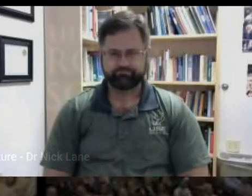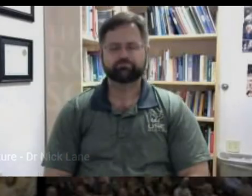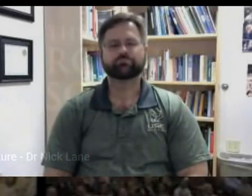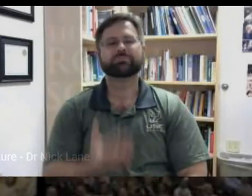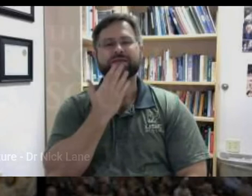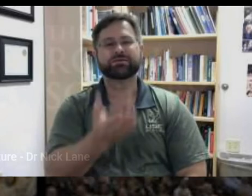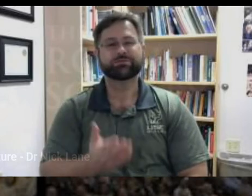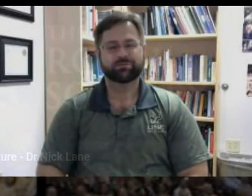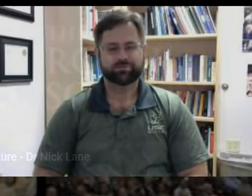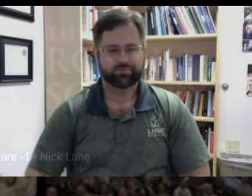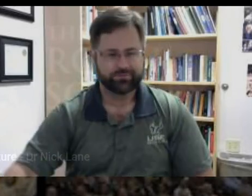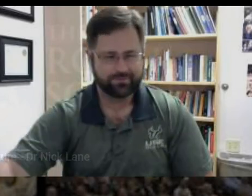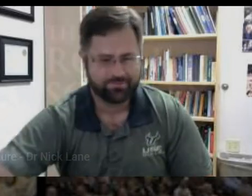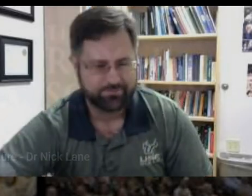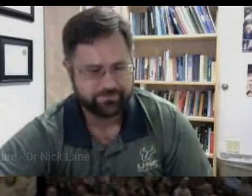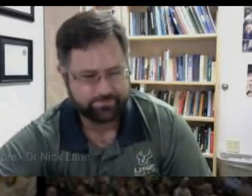Thank you.